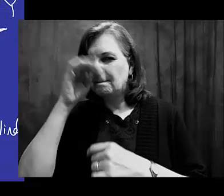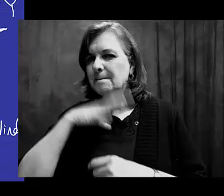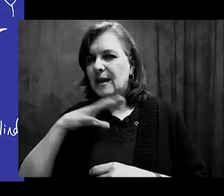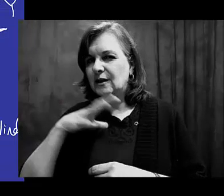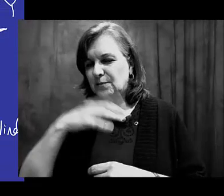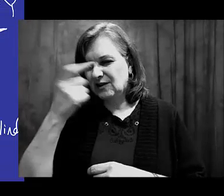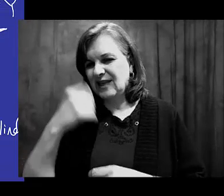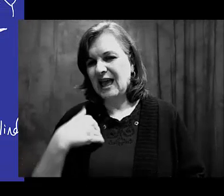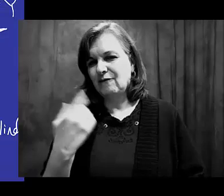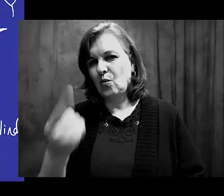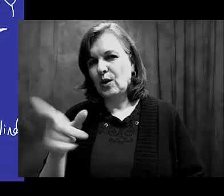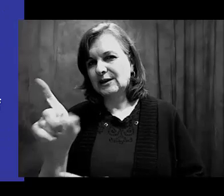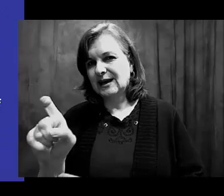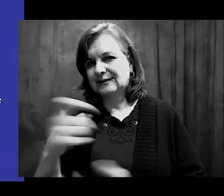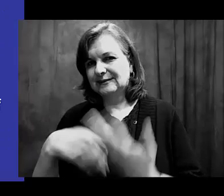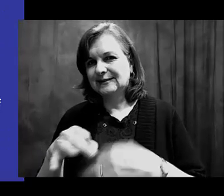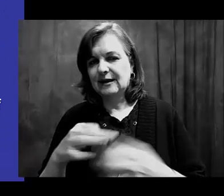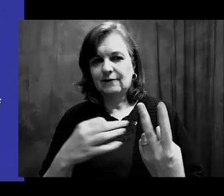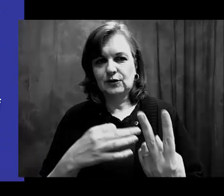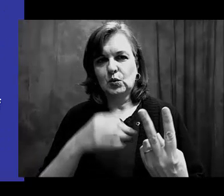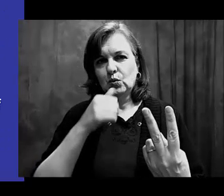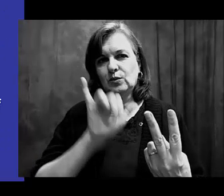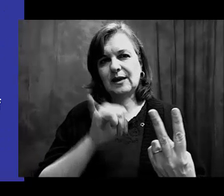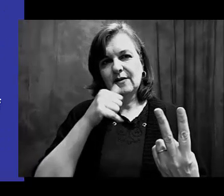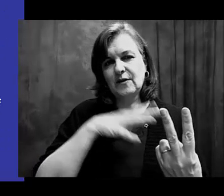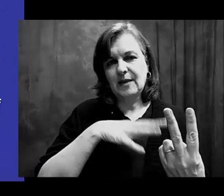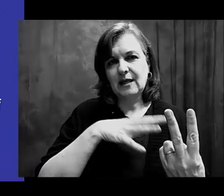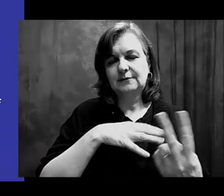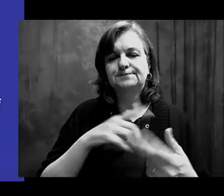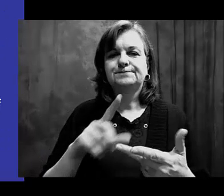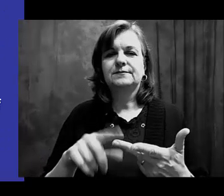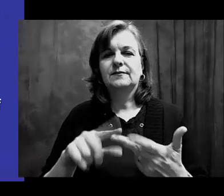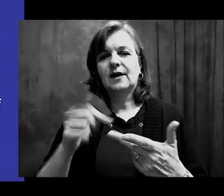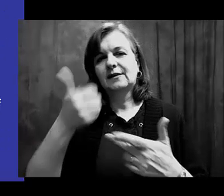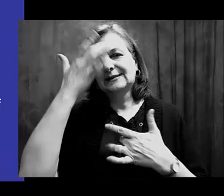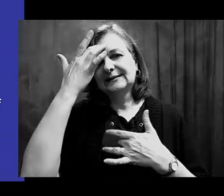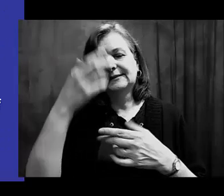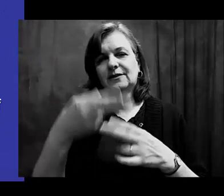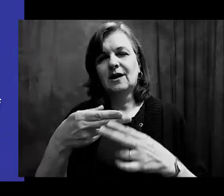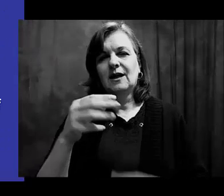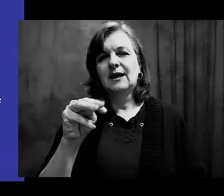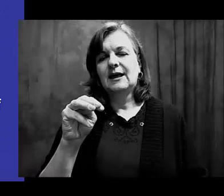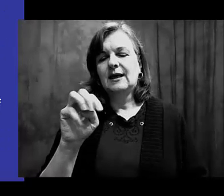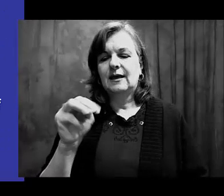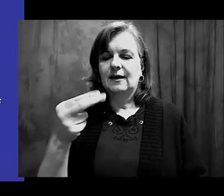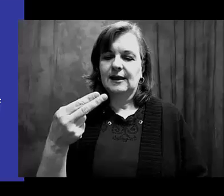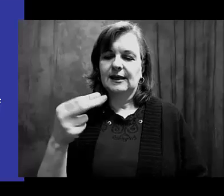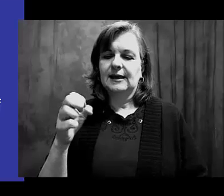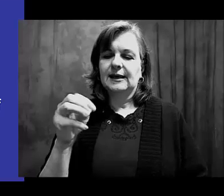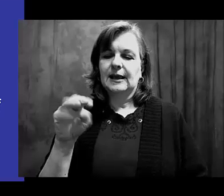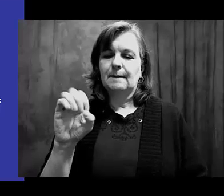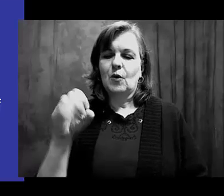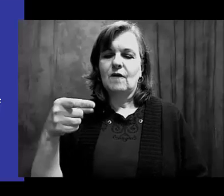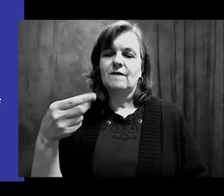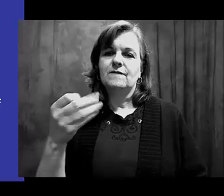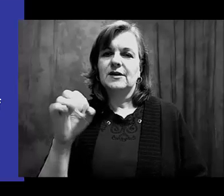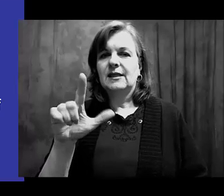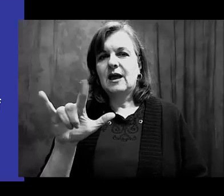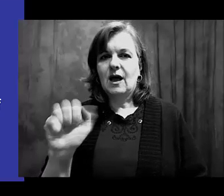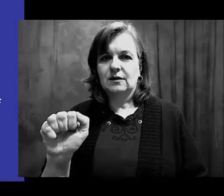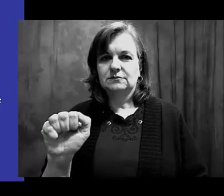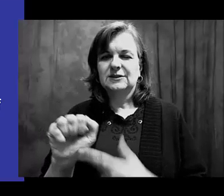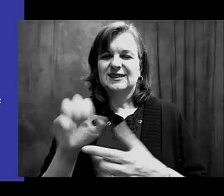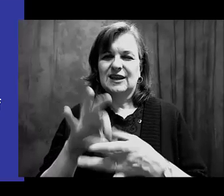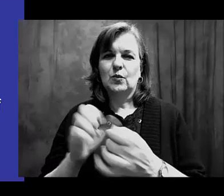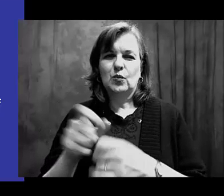of 2 like the females. Hemophilia is another one that we see associated with the X chromosome. So